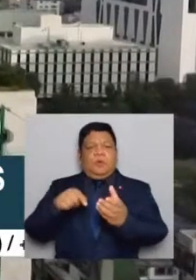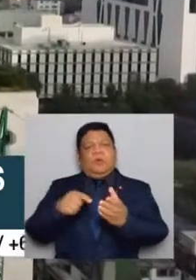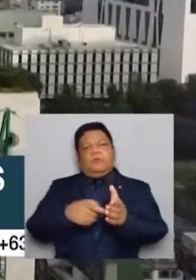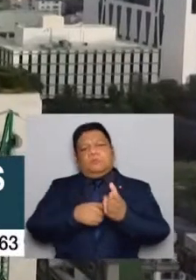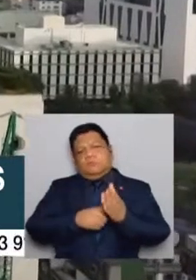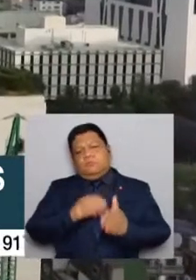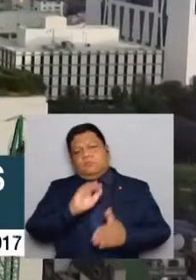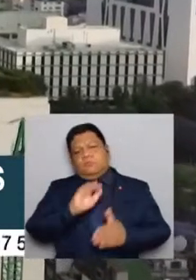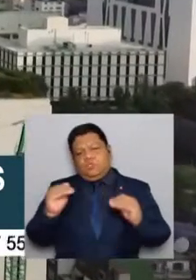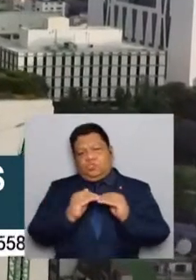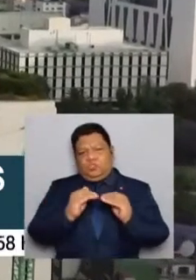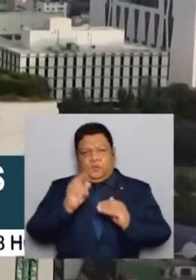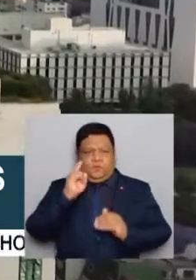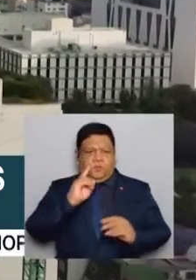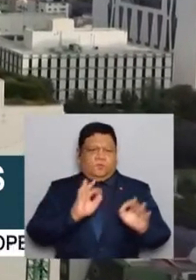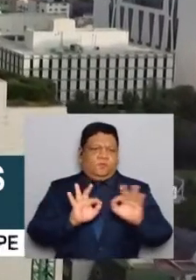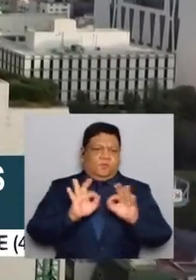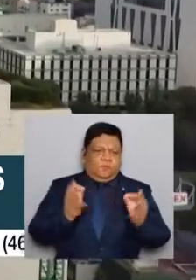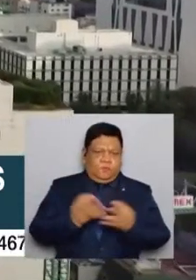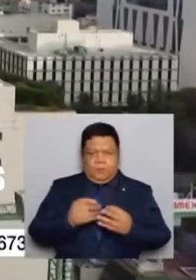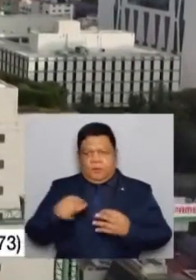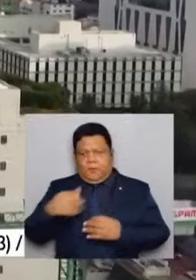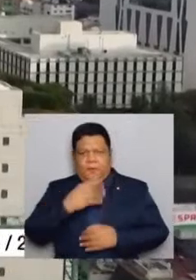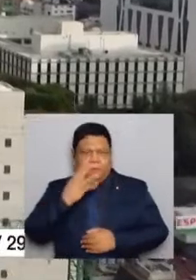families of the victims.